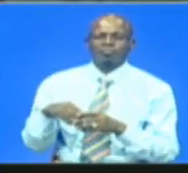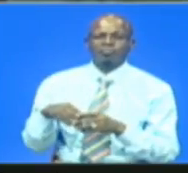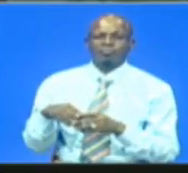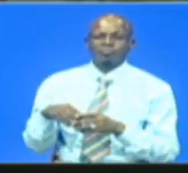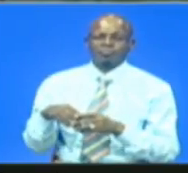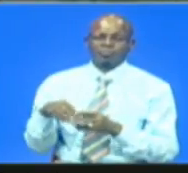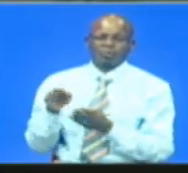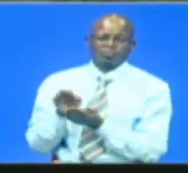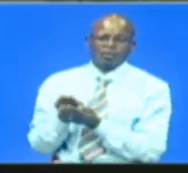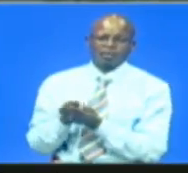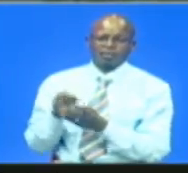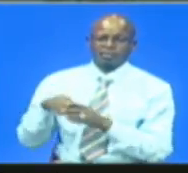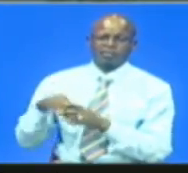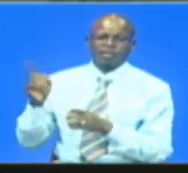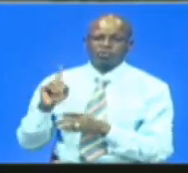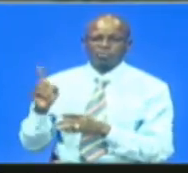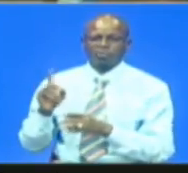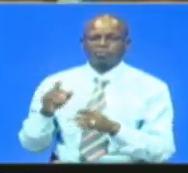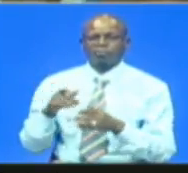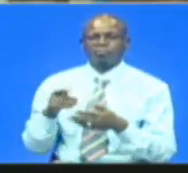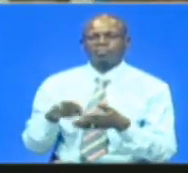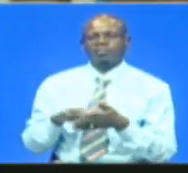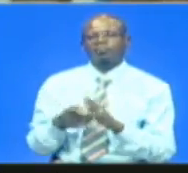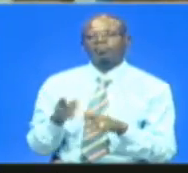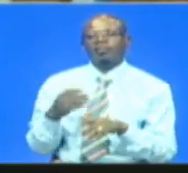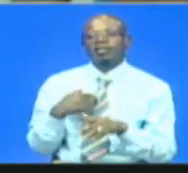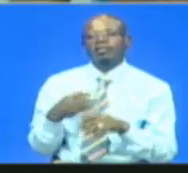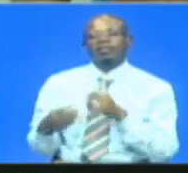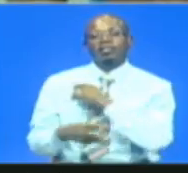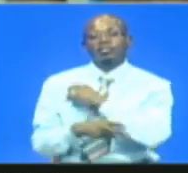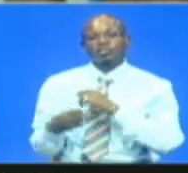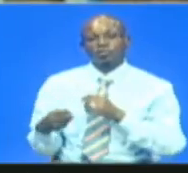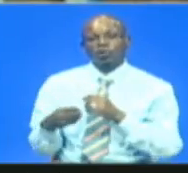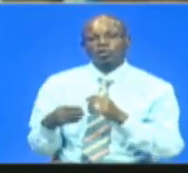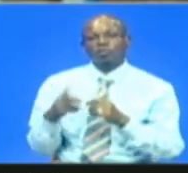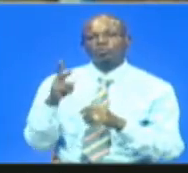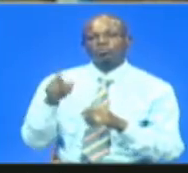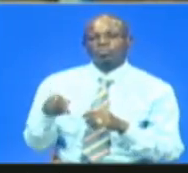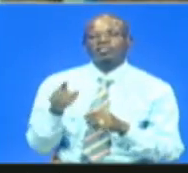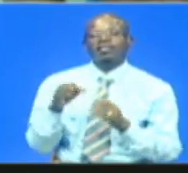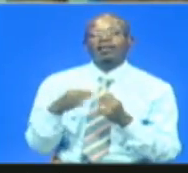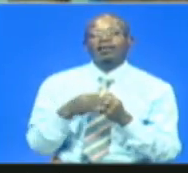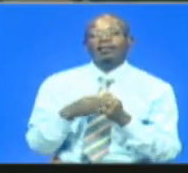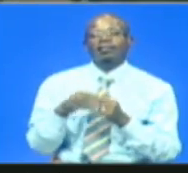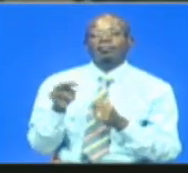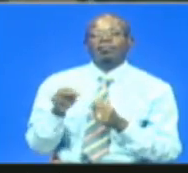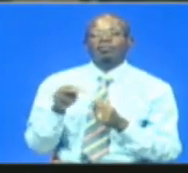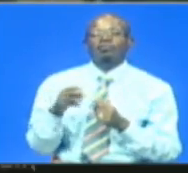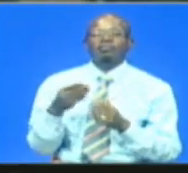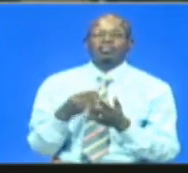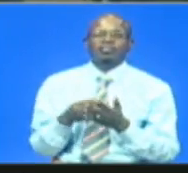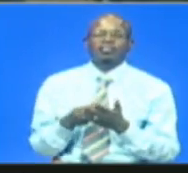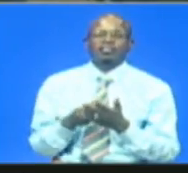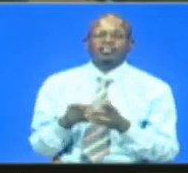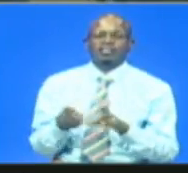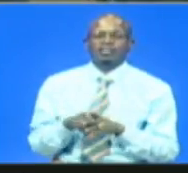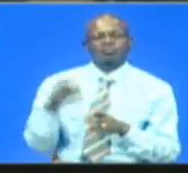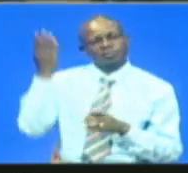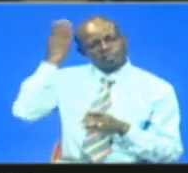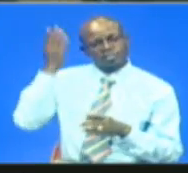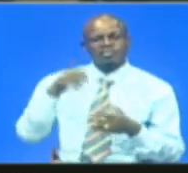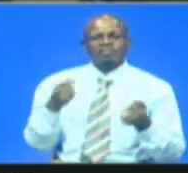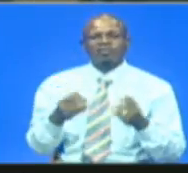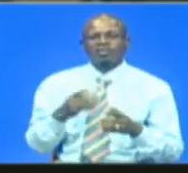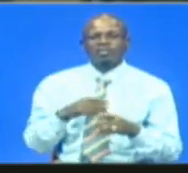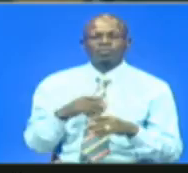another count of conspiracy to commit a felony of stealing the 2.8 million shillings. Patrick Nyoike, a taxi driver, was charged with stealing 1 million